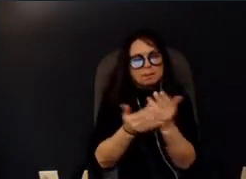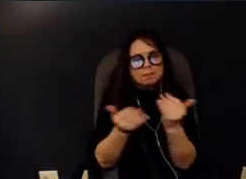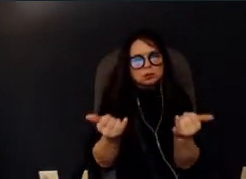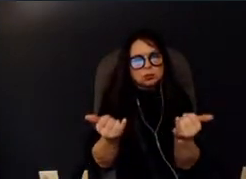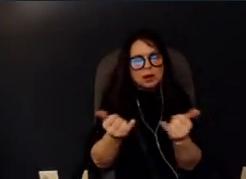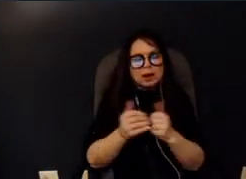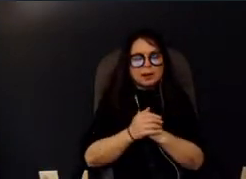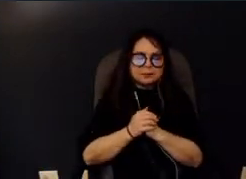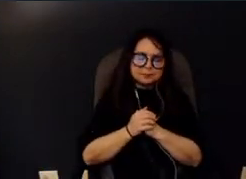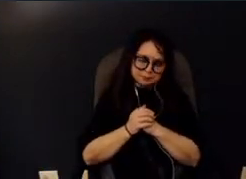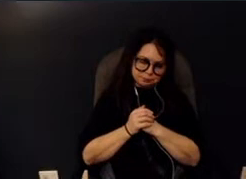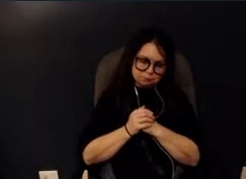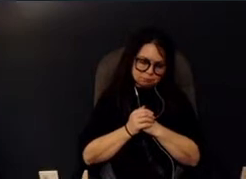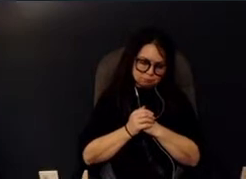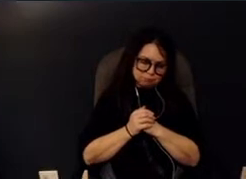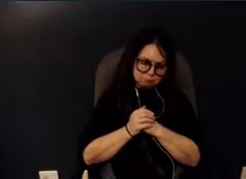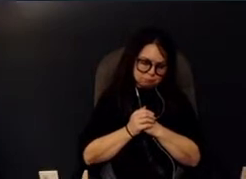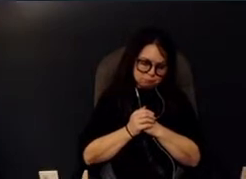I think, you know,